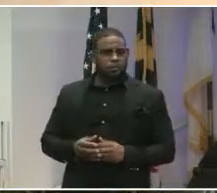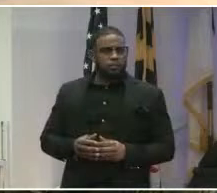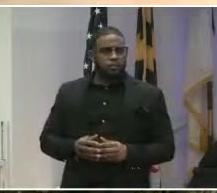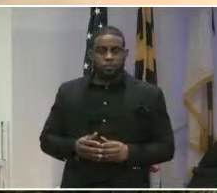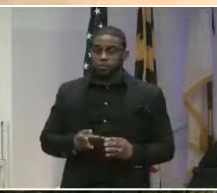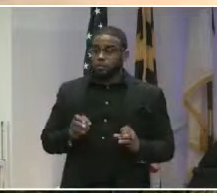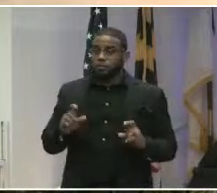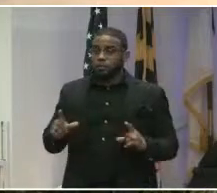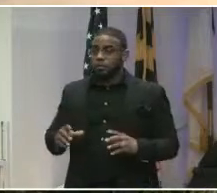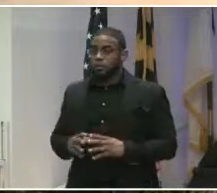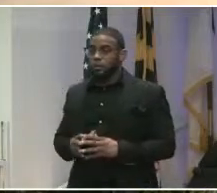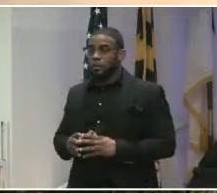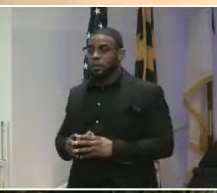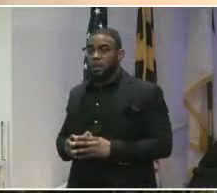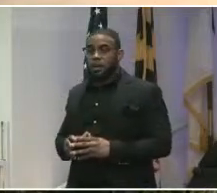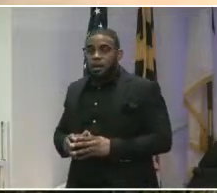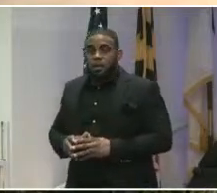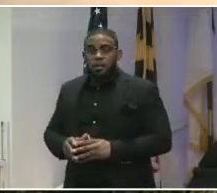Well,